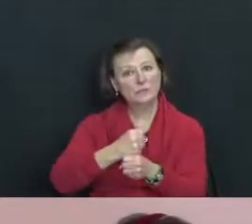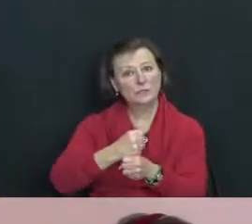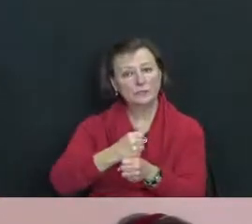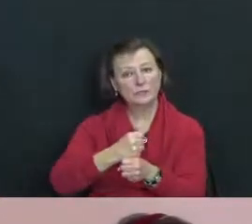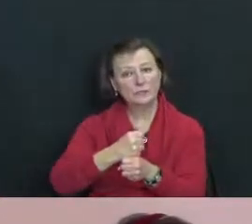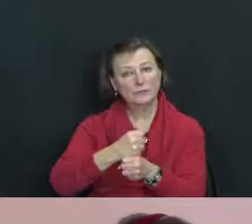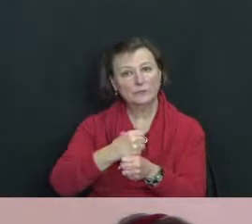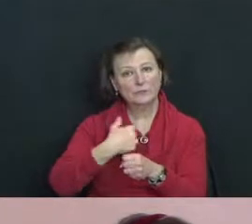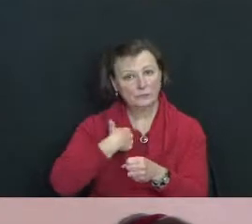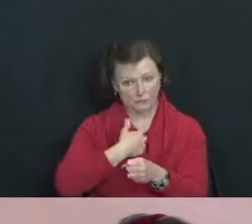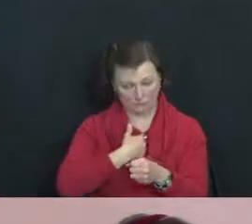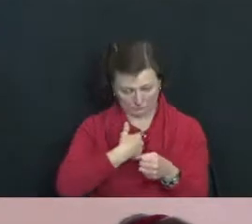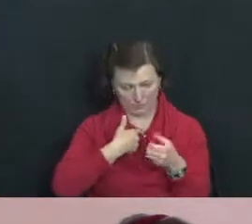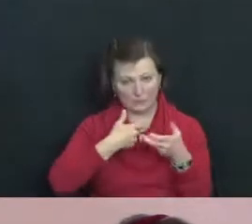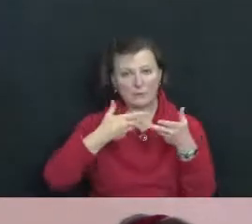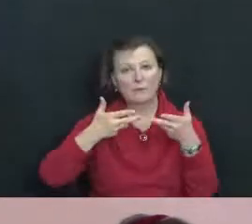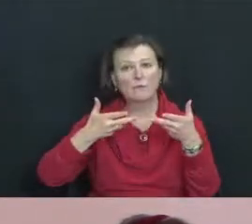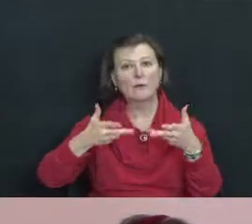we have lost